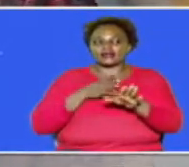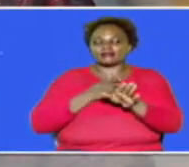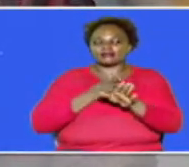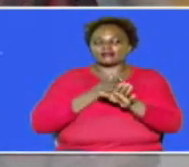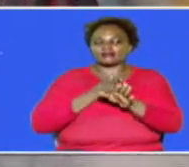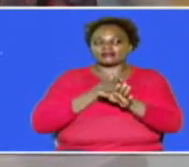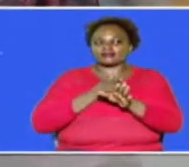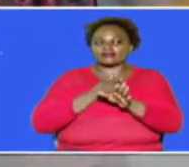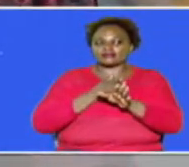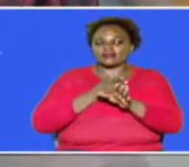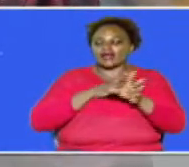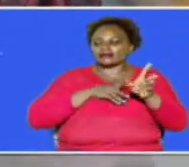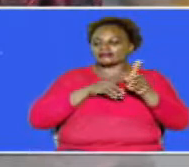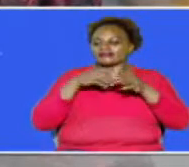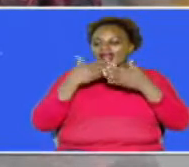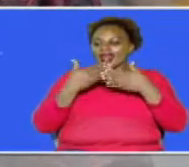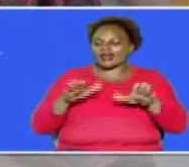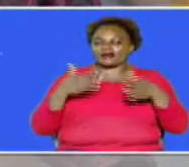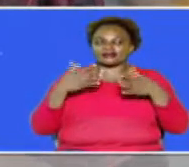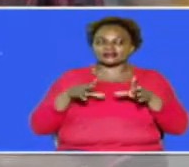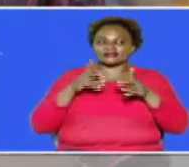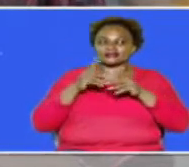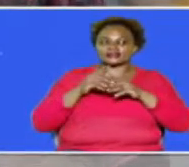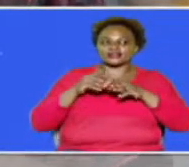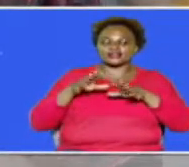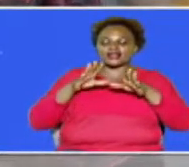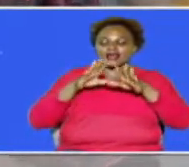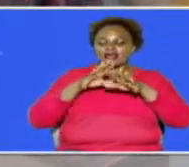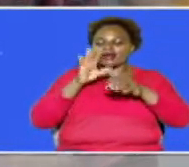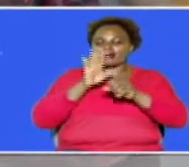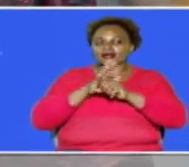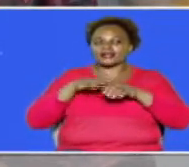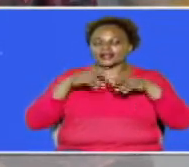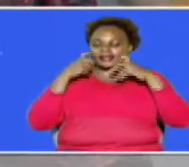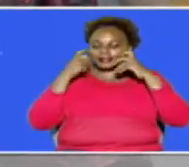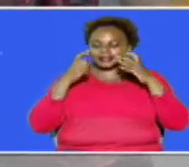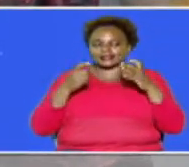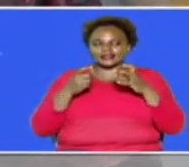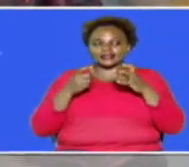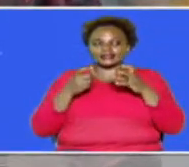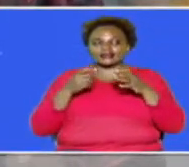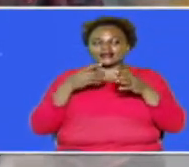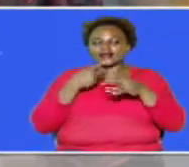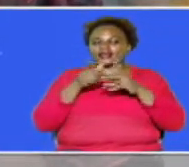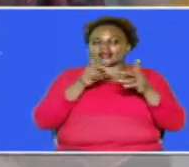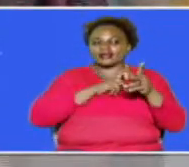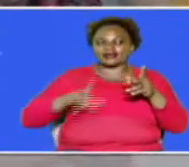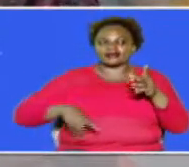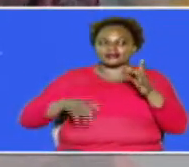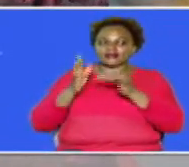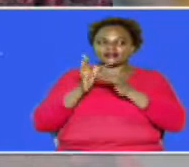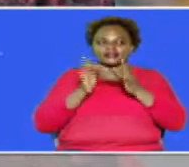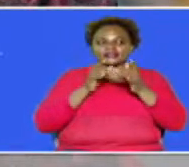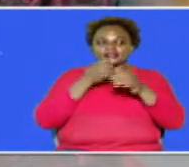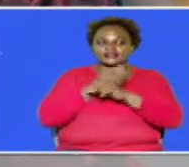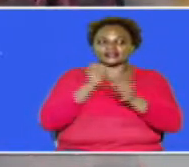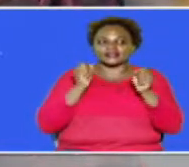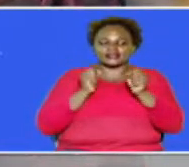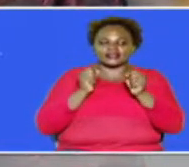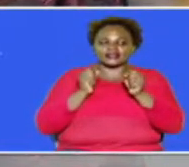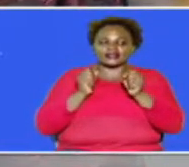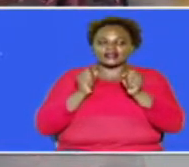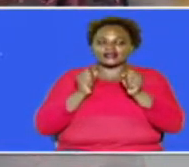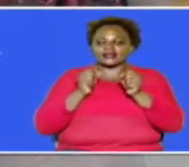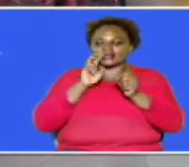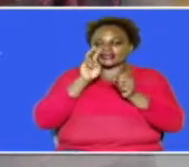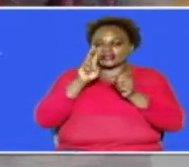na kutanga tanga kwenye bahari ya dhambi. Bwana Yesu, ameniokoa. You